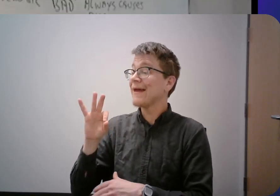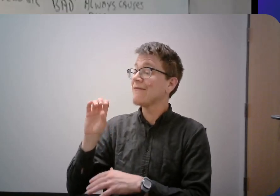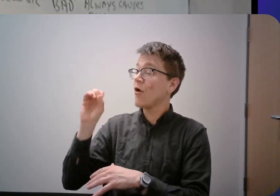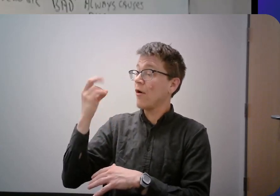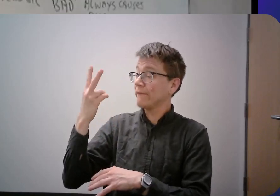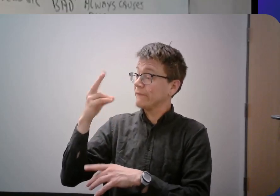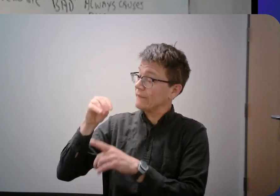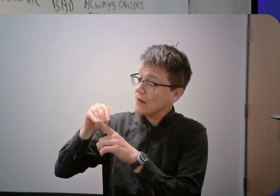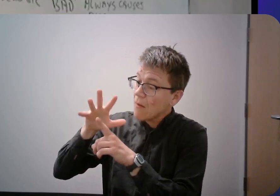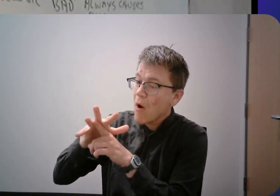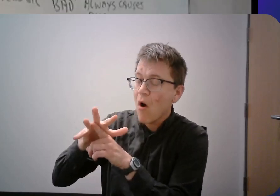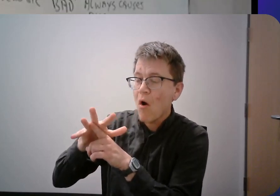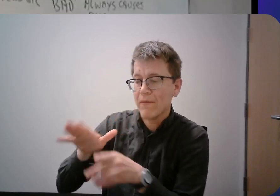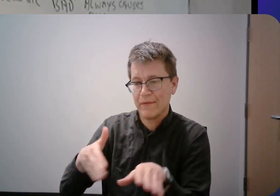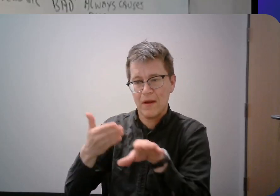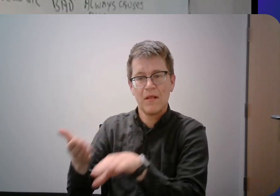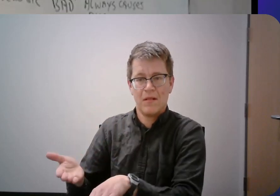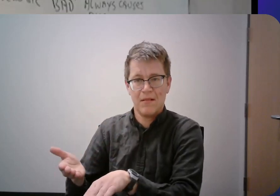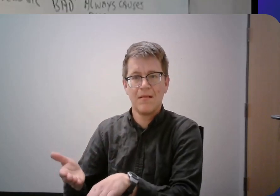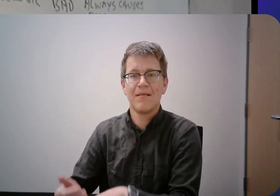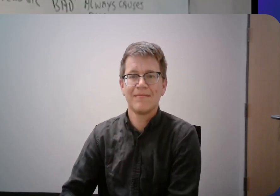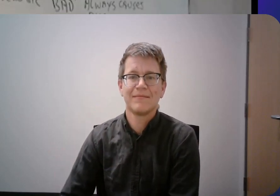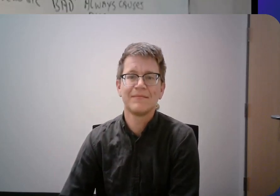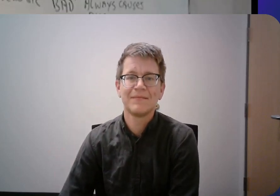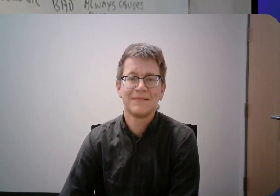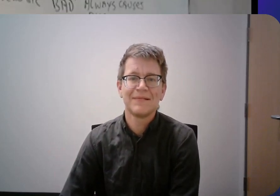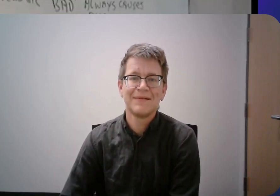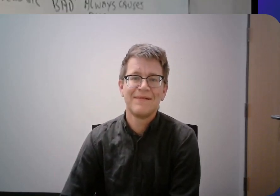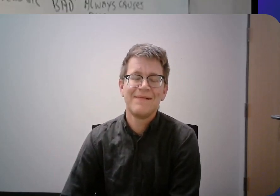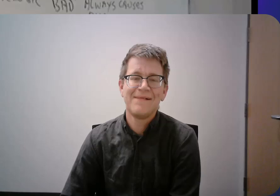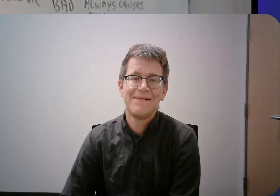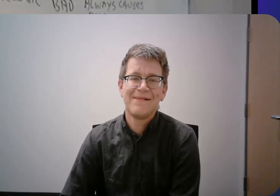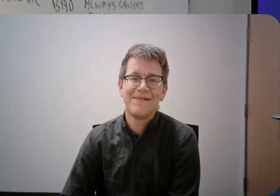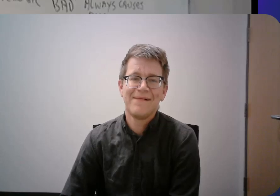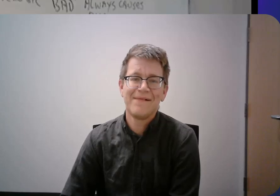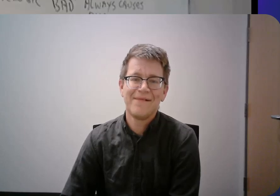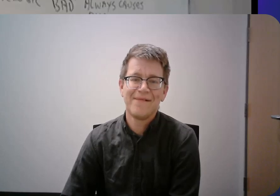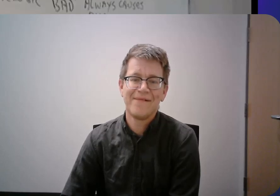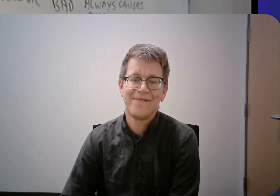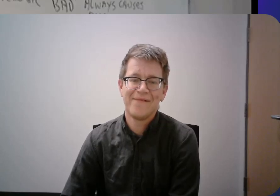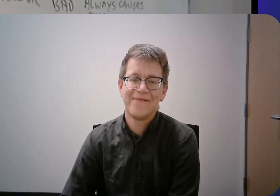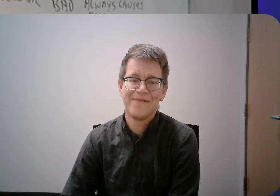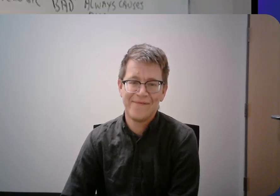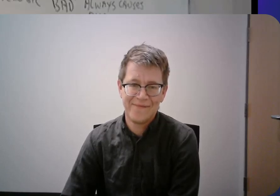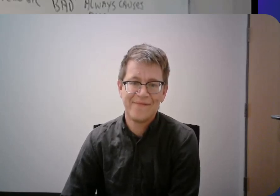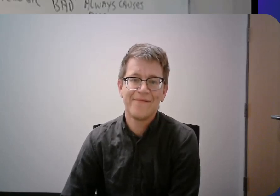help you understand anything about disease and how to get healthy?